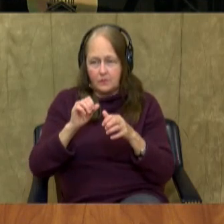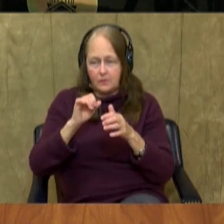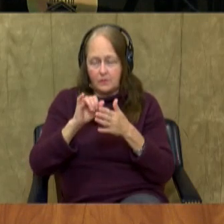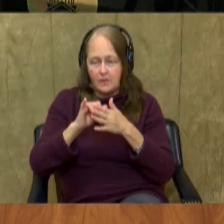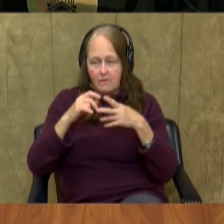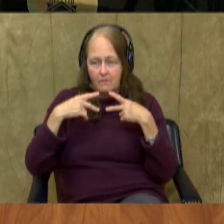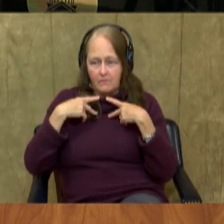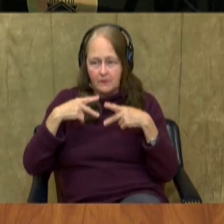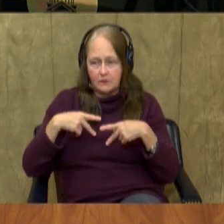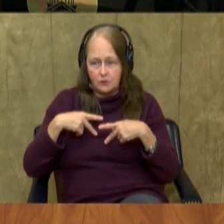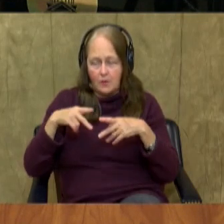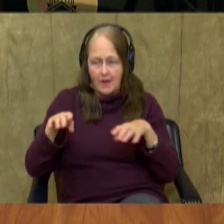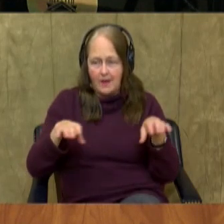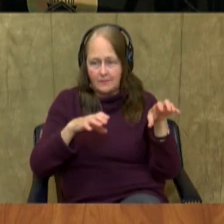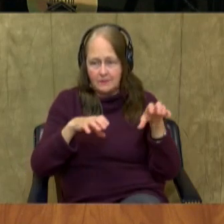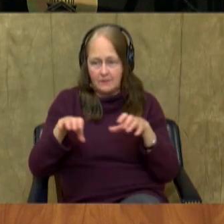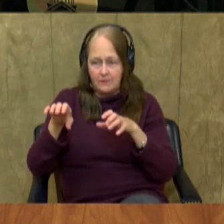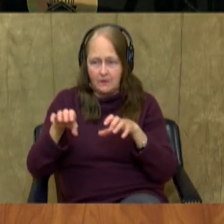physical activity.